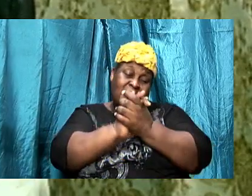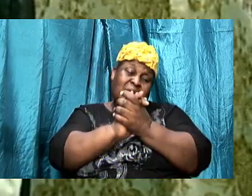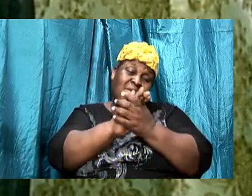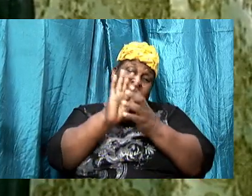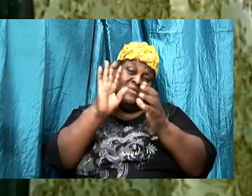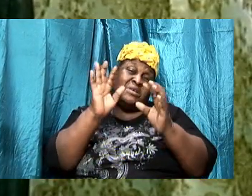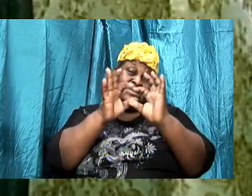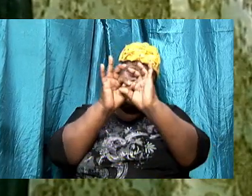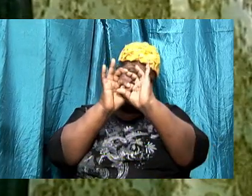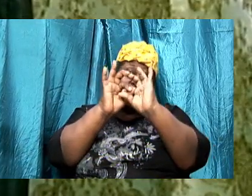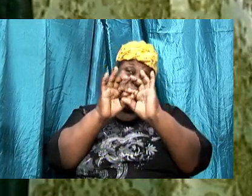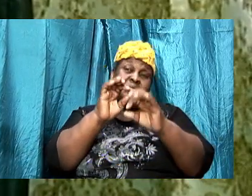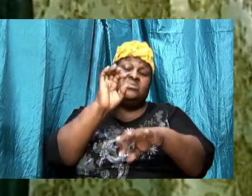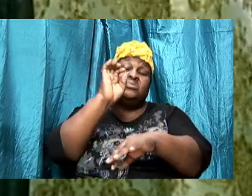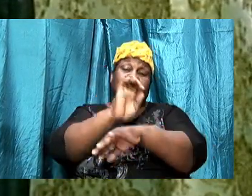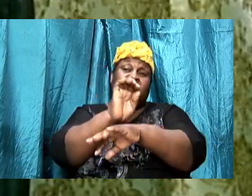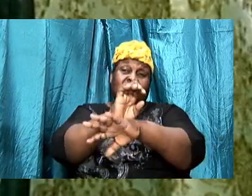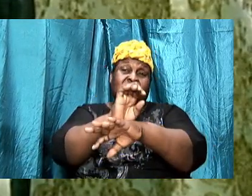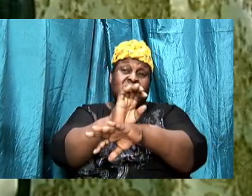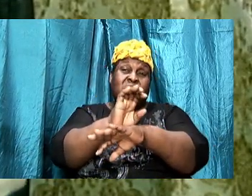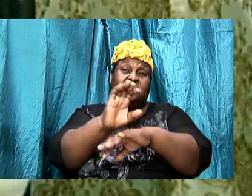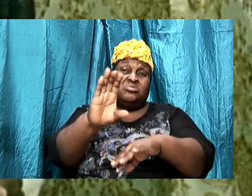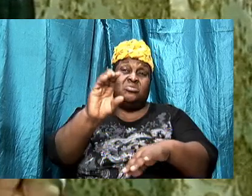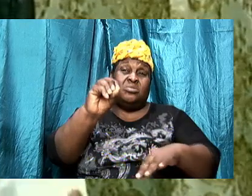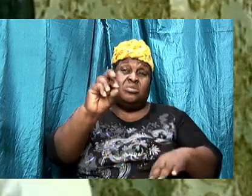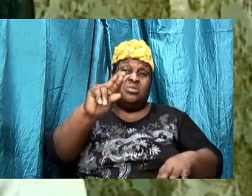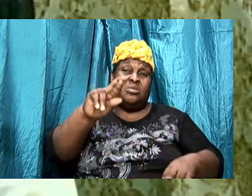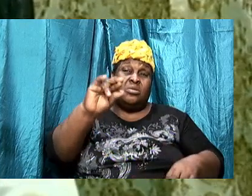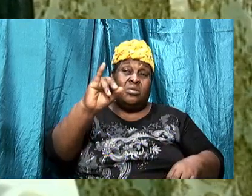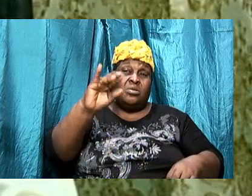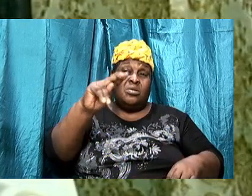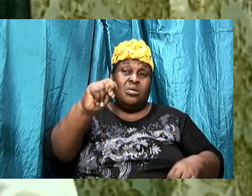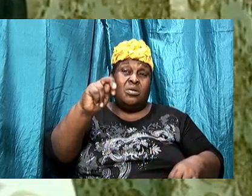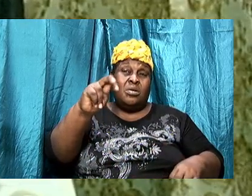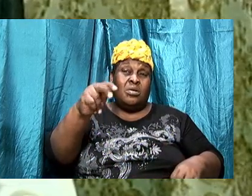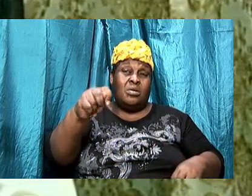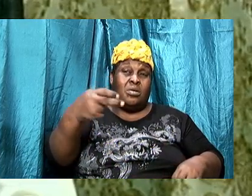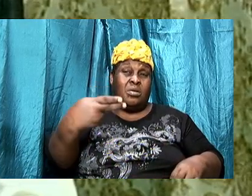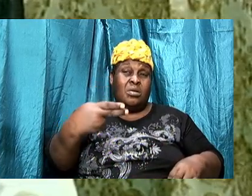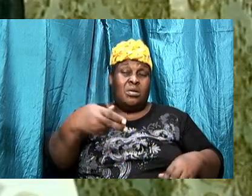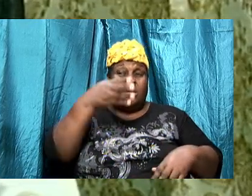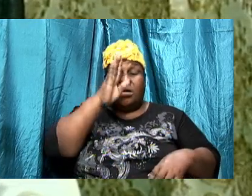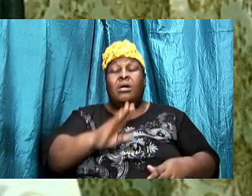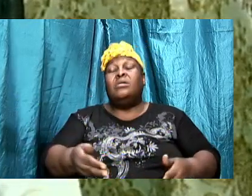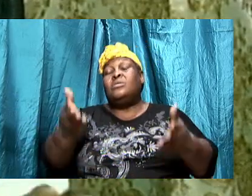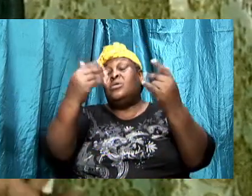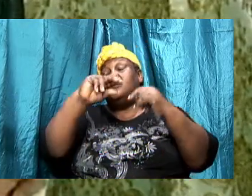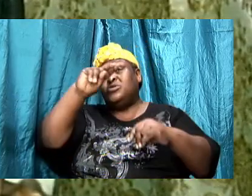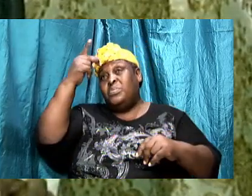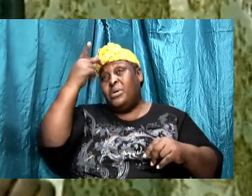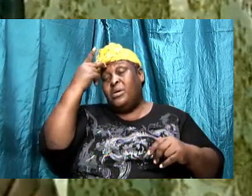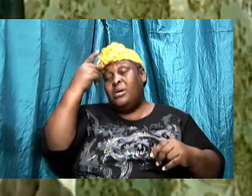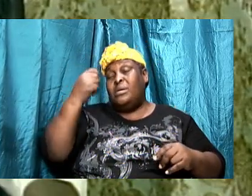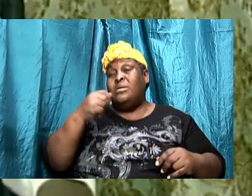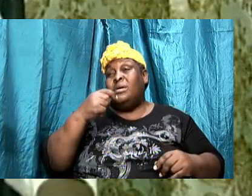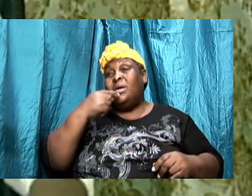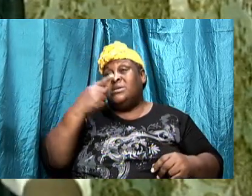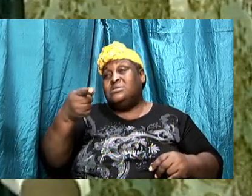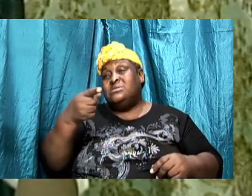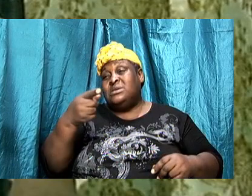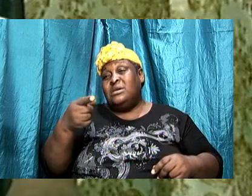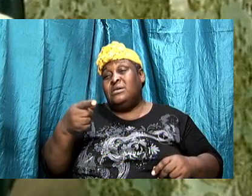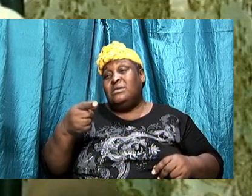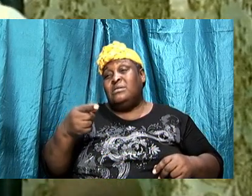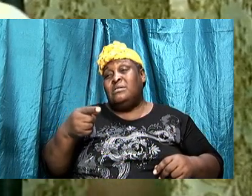the Corinthians church, that God came to Paul and God said to Paul, "Paul, look here. You see, Paul